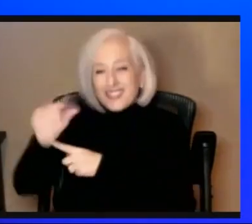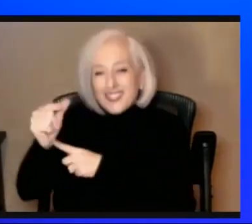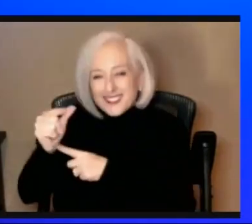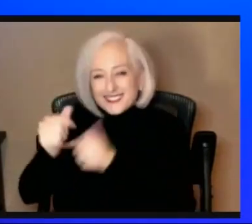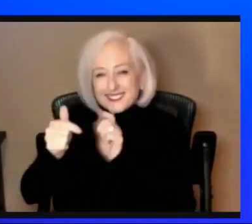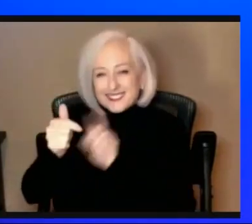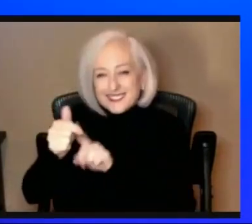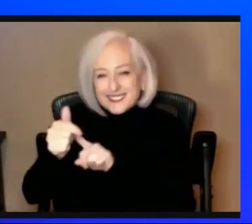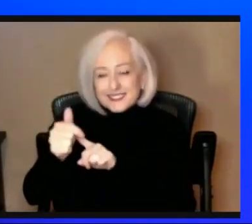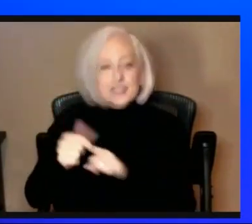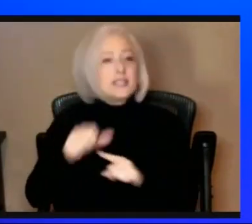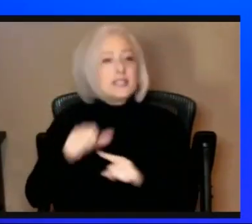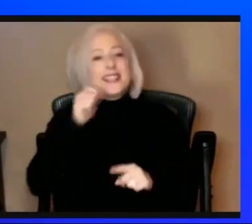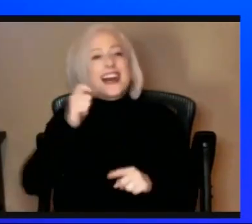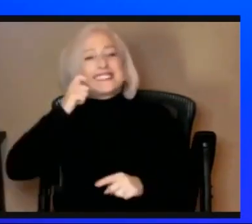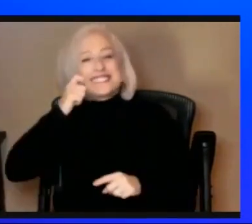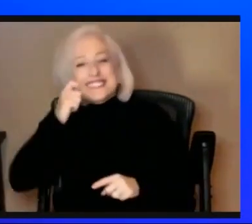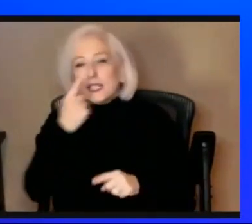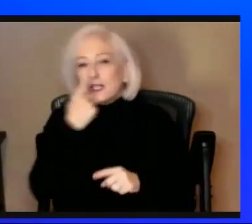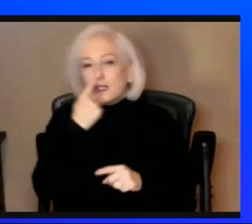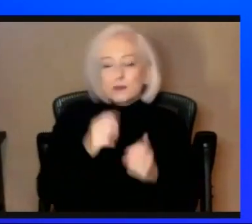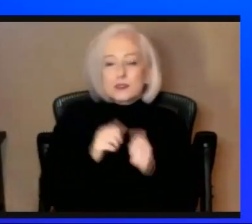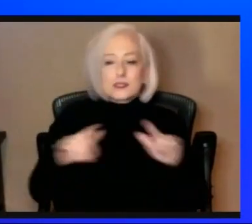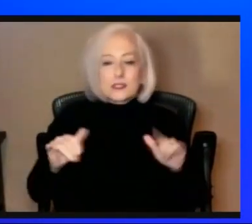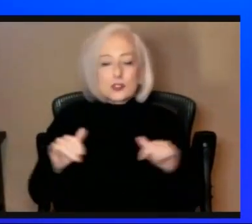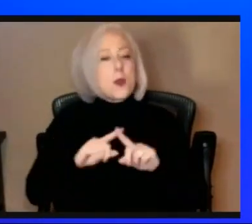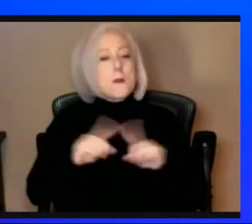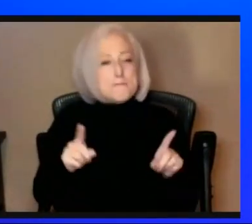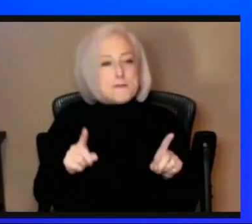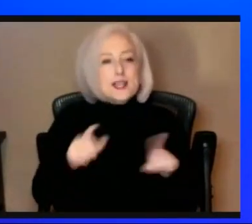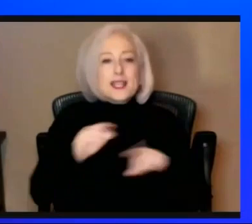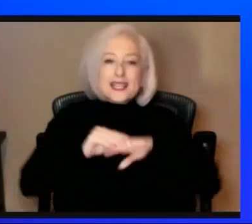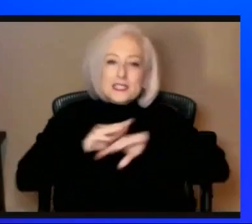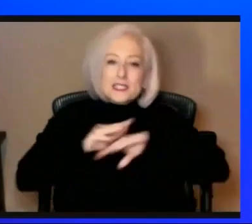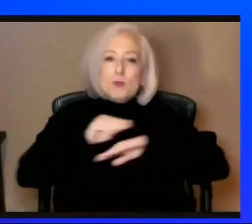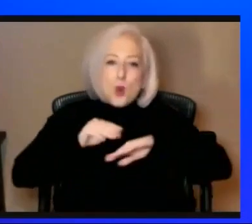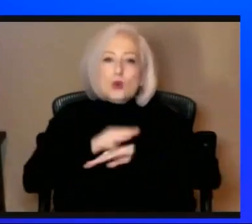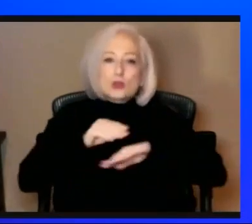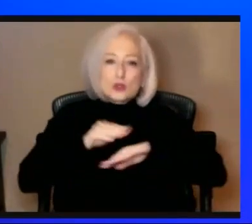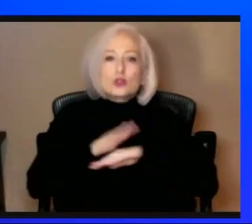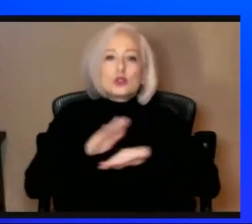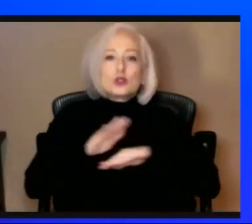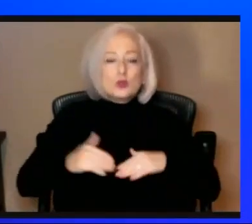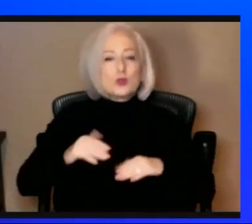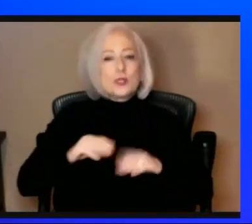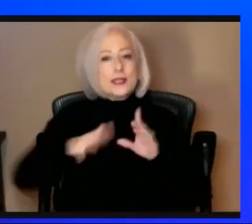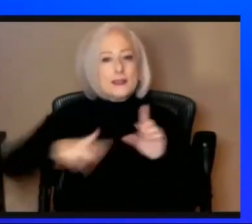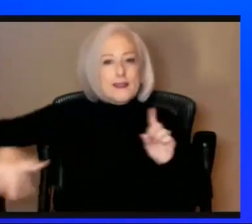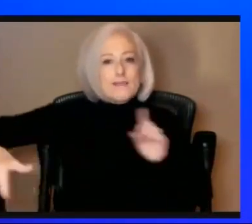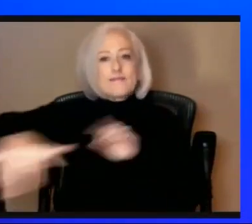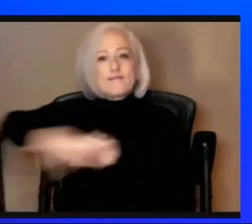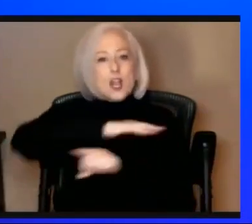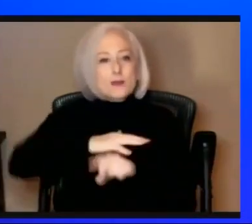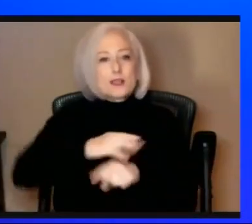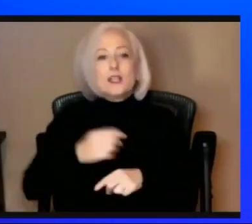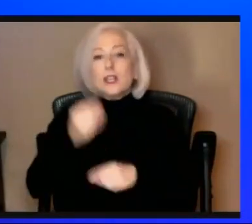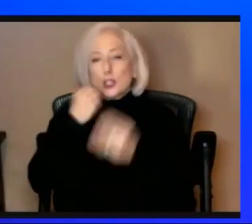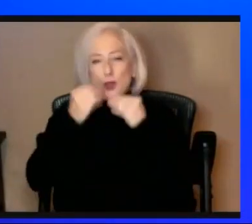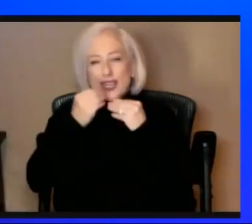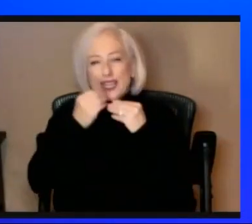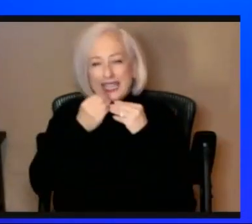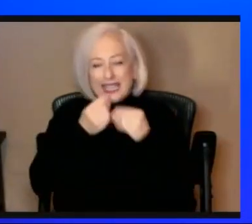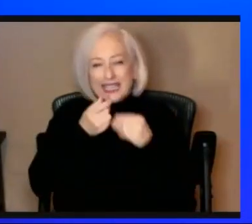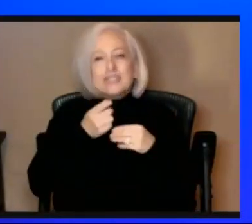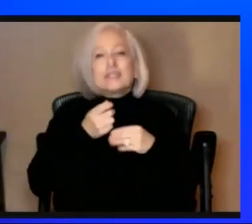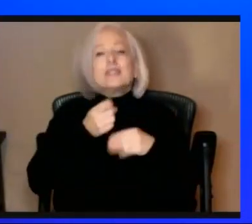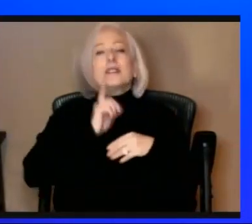skin, nose, mouth. But you're constantly exposed to the environment. Even your gut, you can chew on something, and then you take a bite, and I don't like that. You can spit it back out